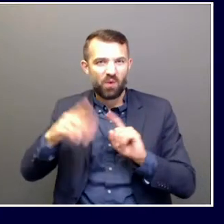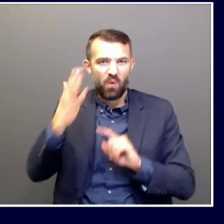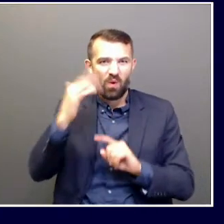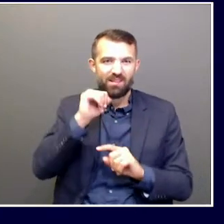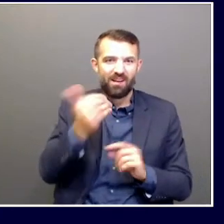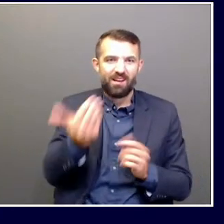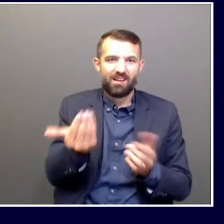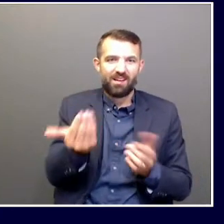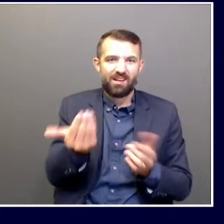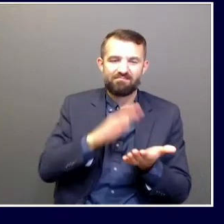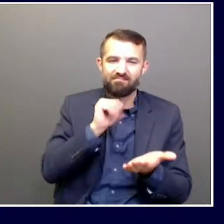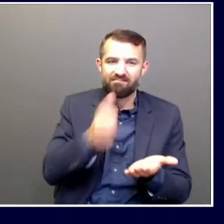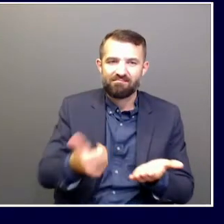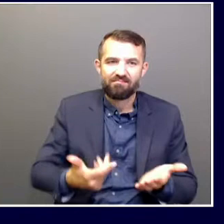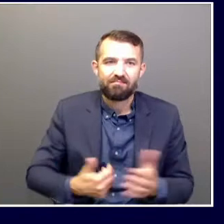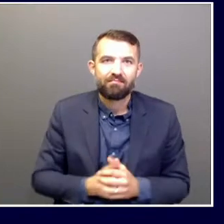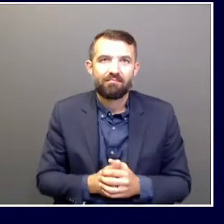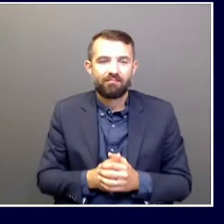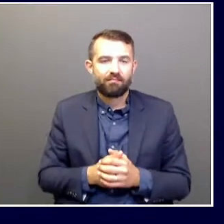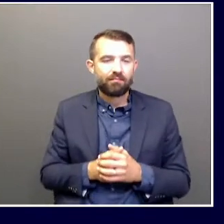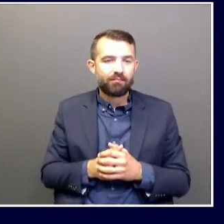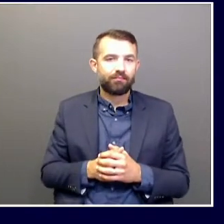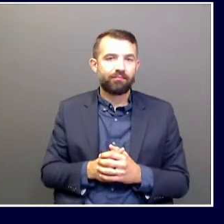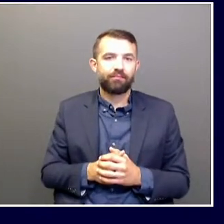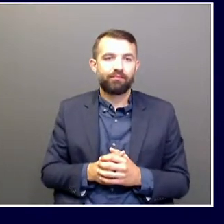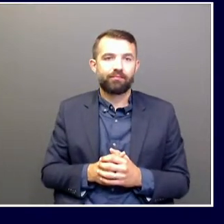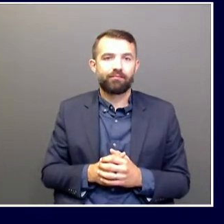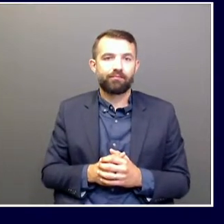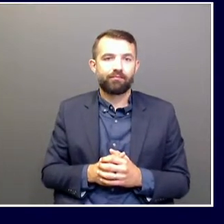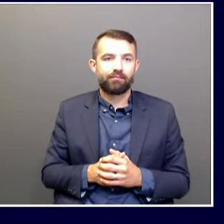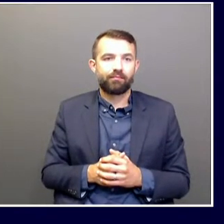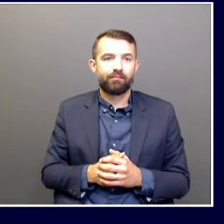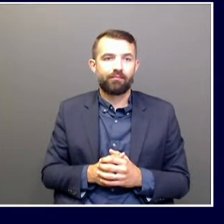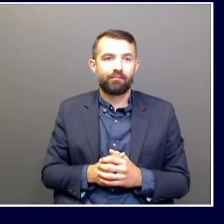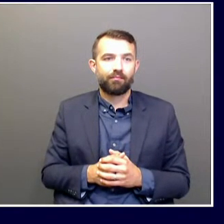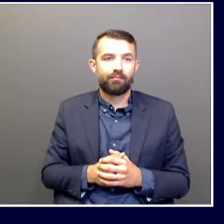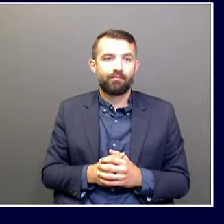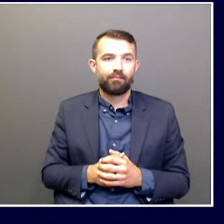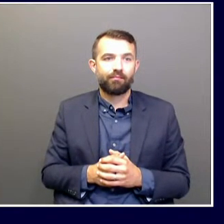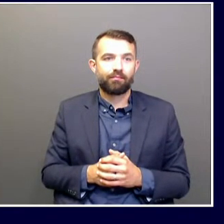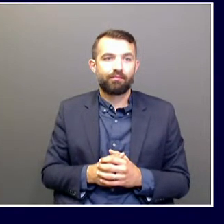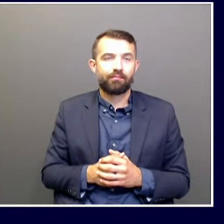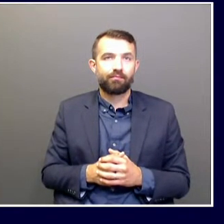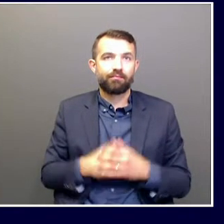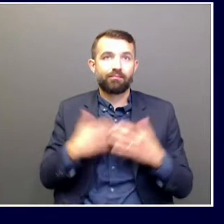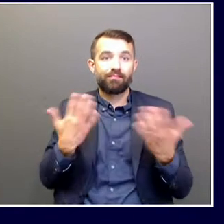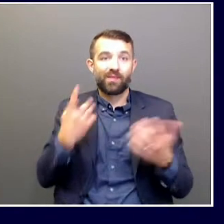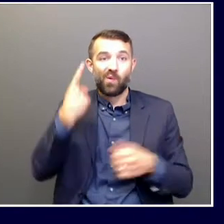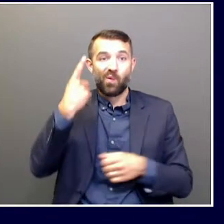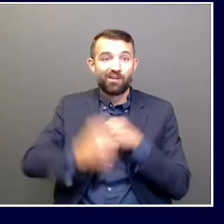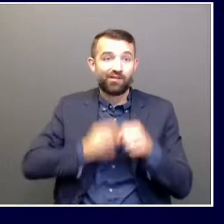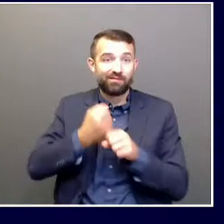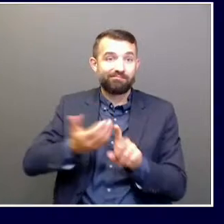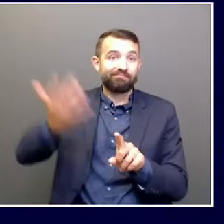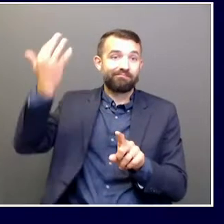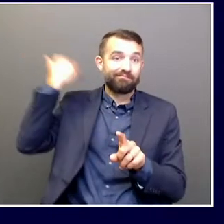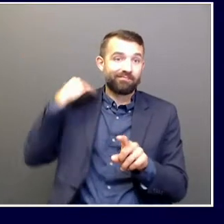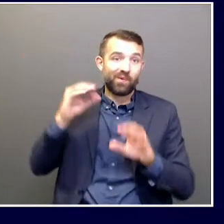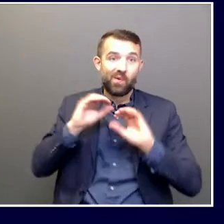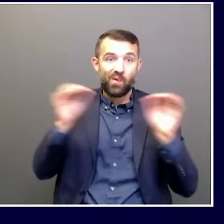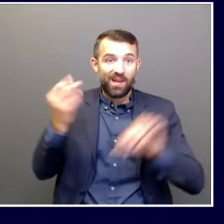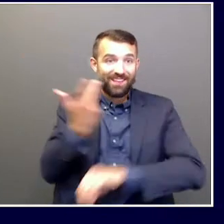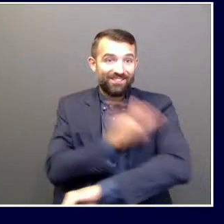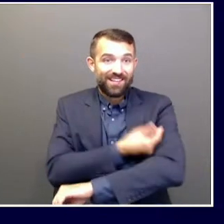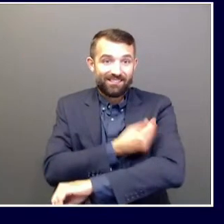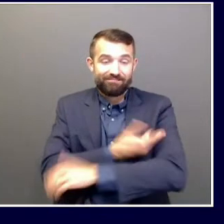a state of emergency at this point? Amy, a year ago, we didn't have any vaccines.